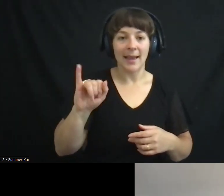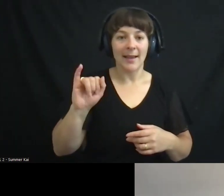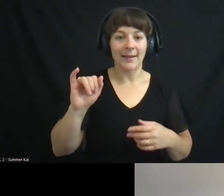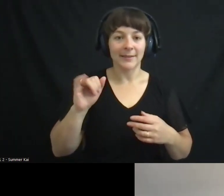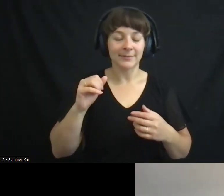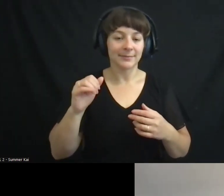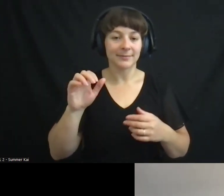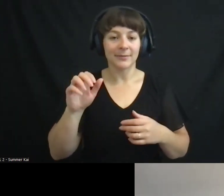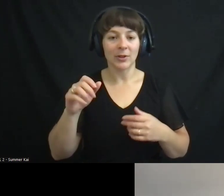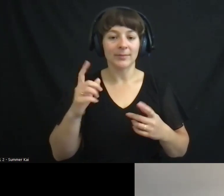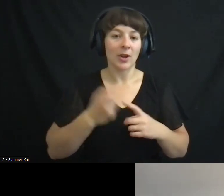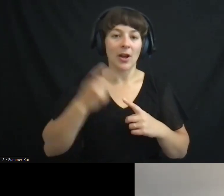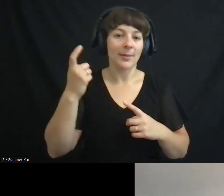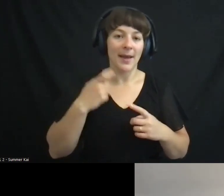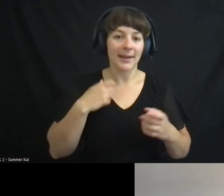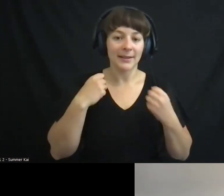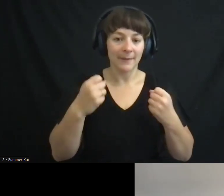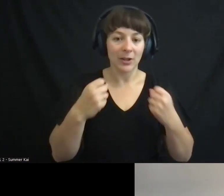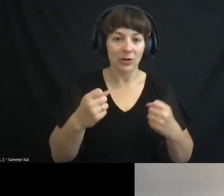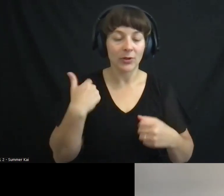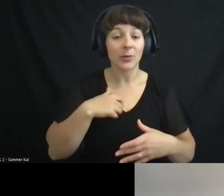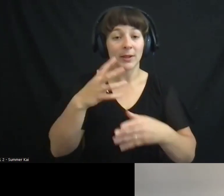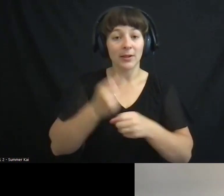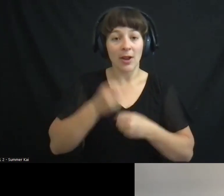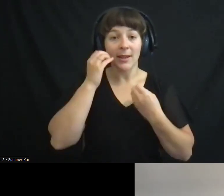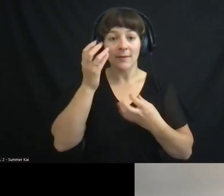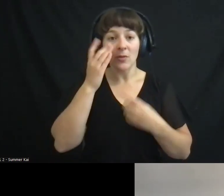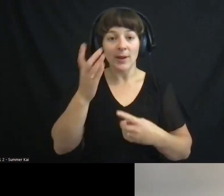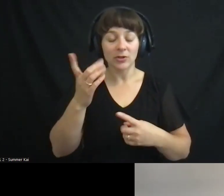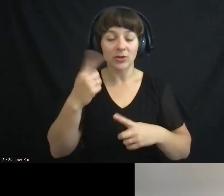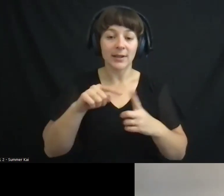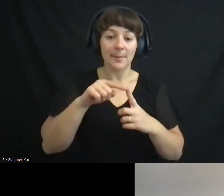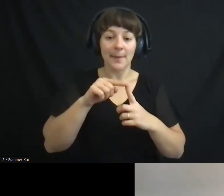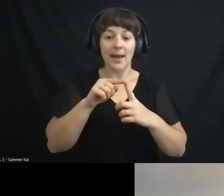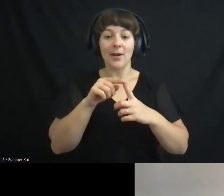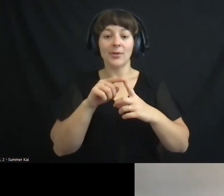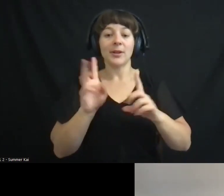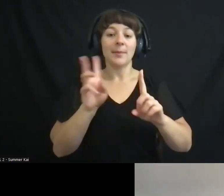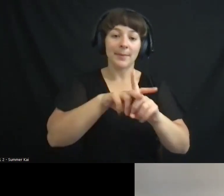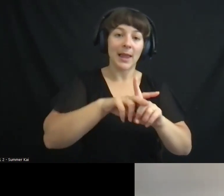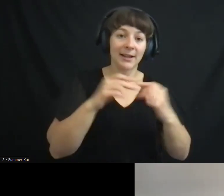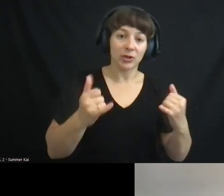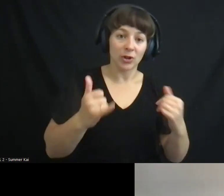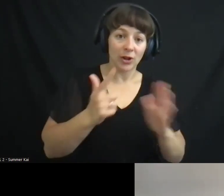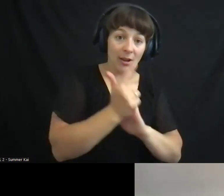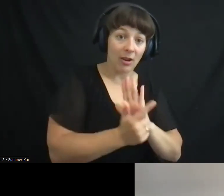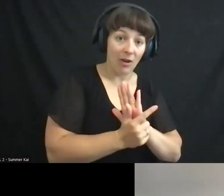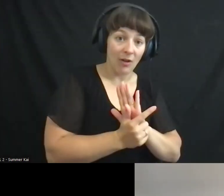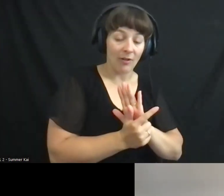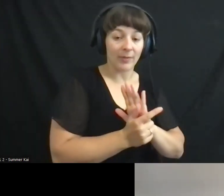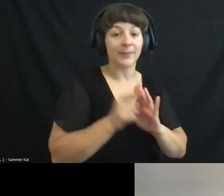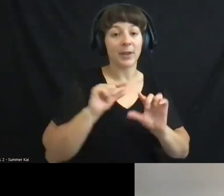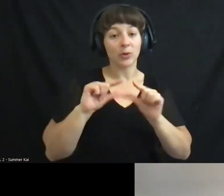the CPUC on the status of implementing the current law, and the group has made a set